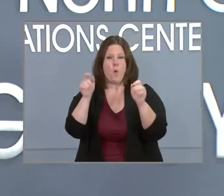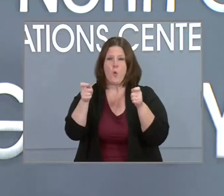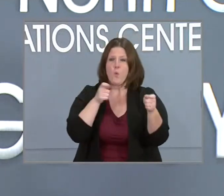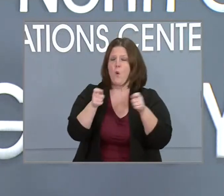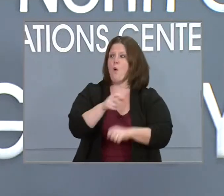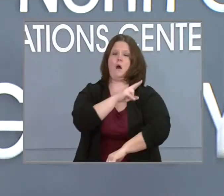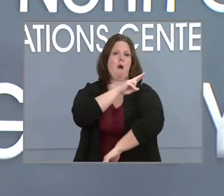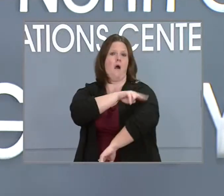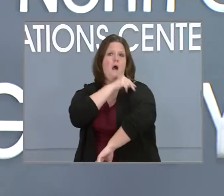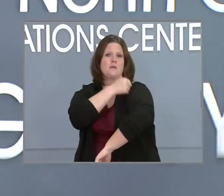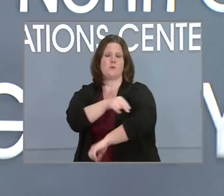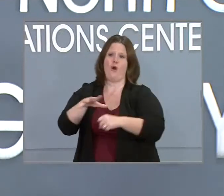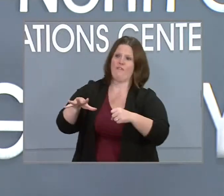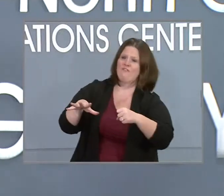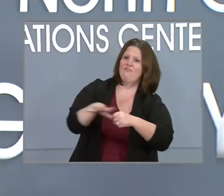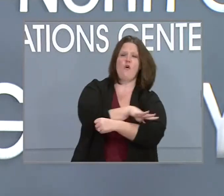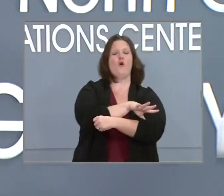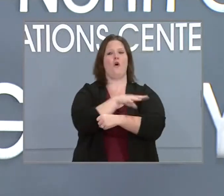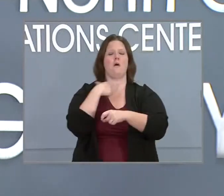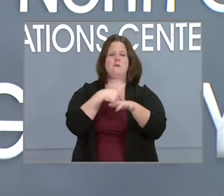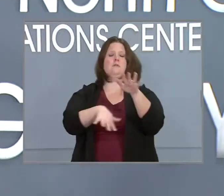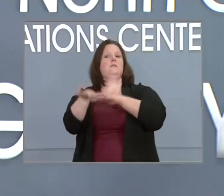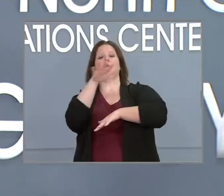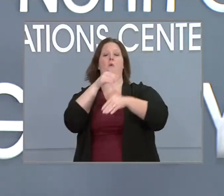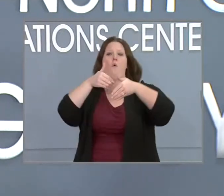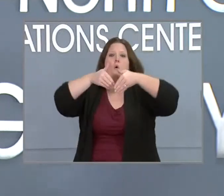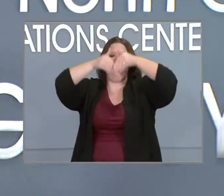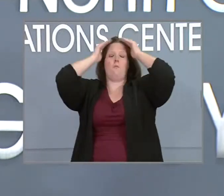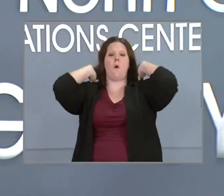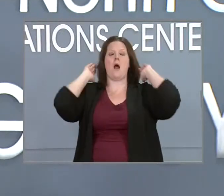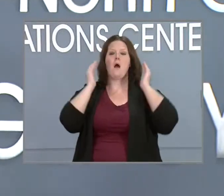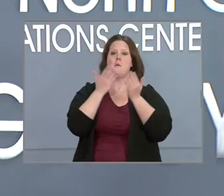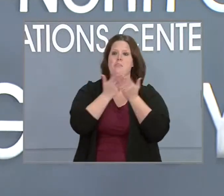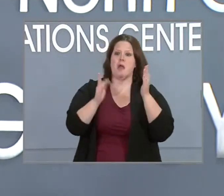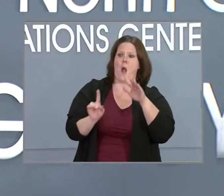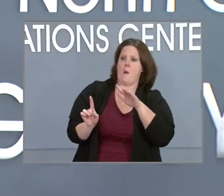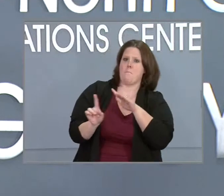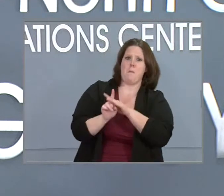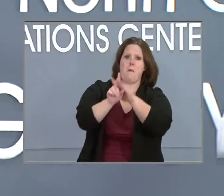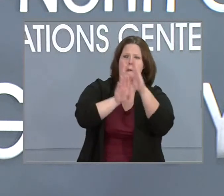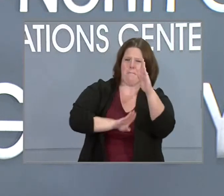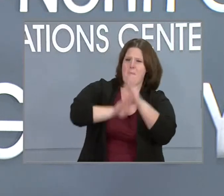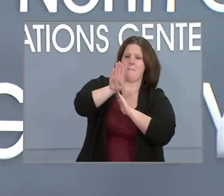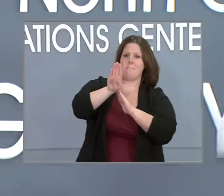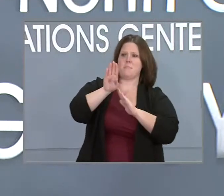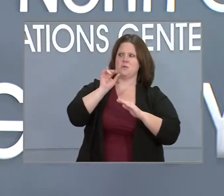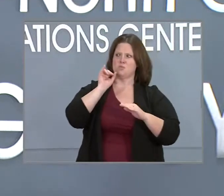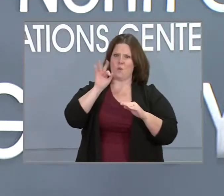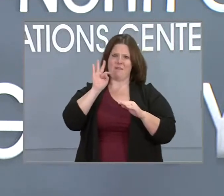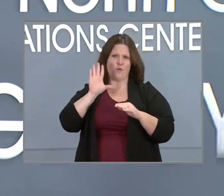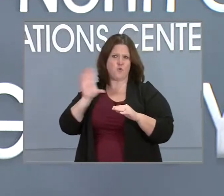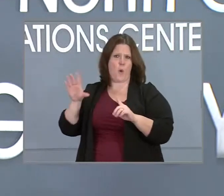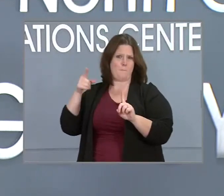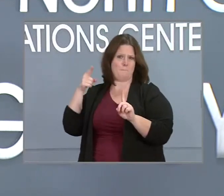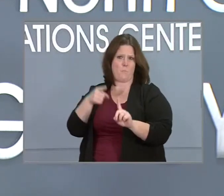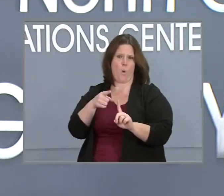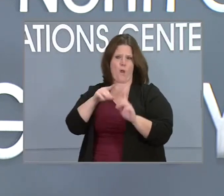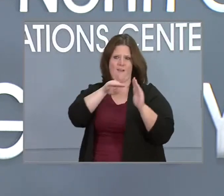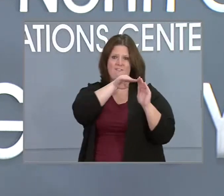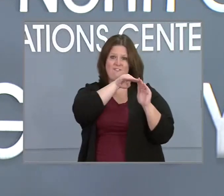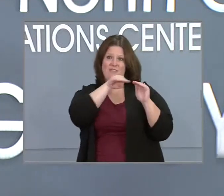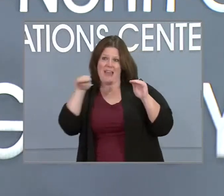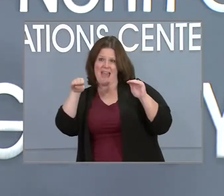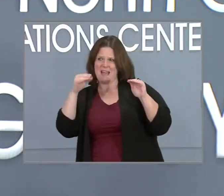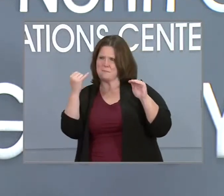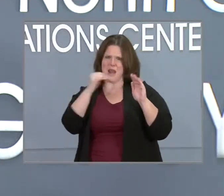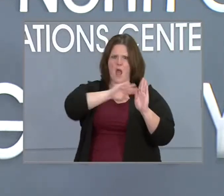overwhelmed. We're seeing things now that we haven't seen in many months. So if the whole idea of the restrictions were to flatten the curve, and now there's a huge